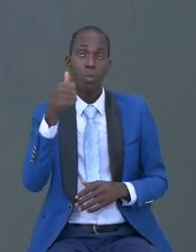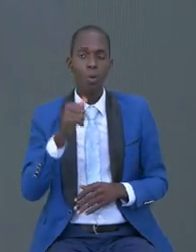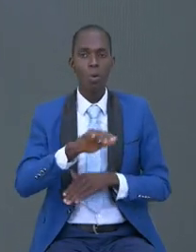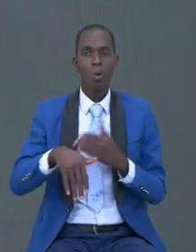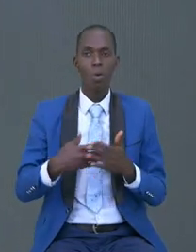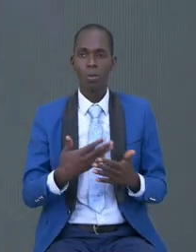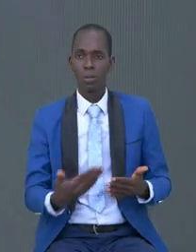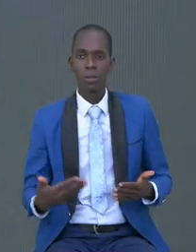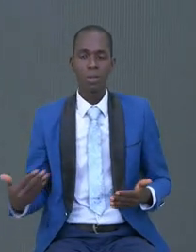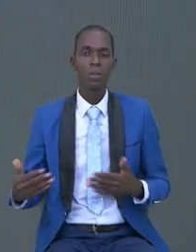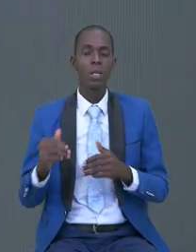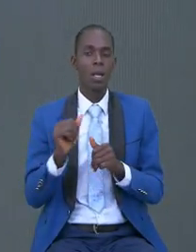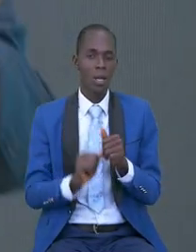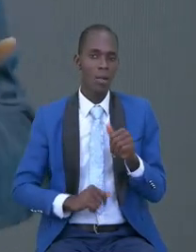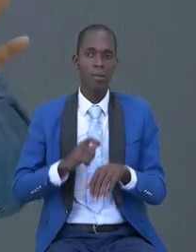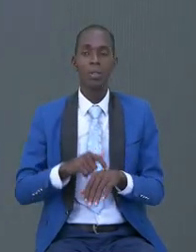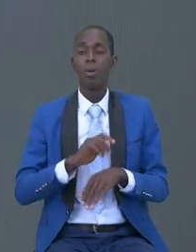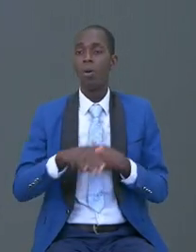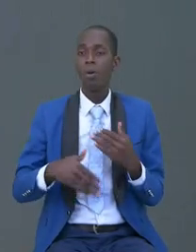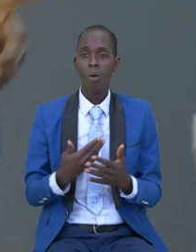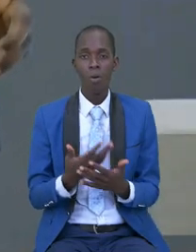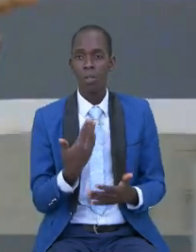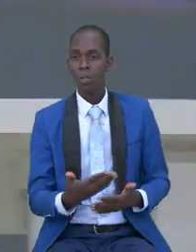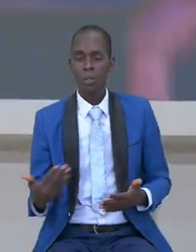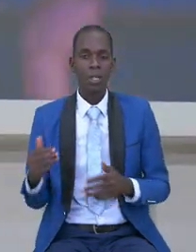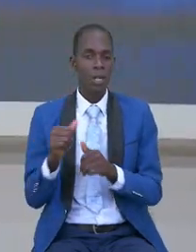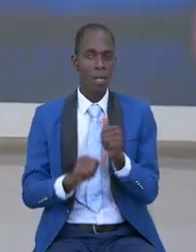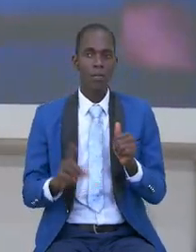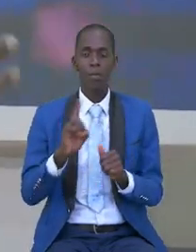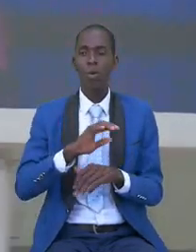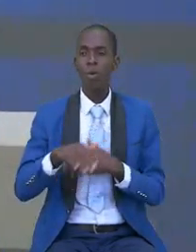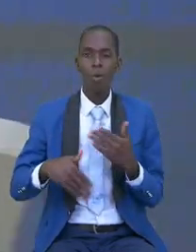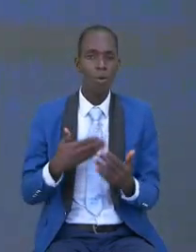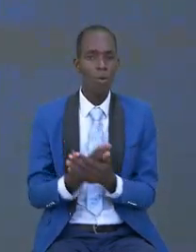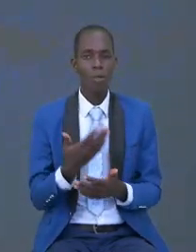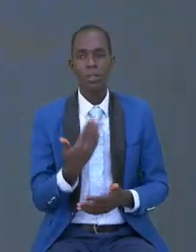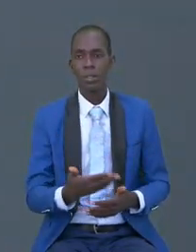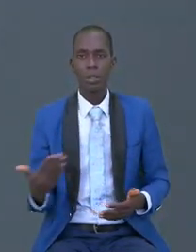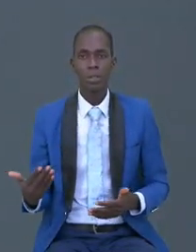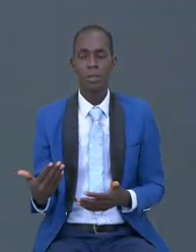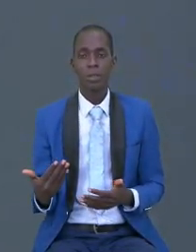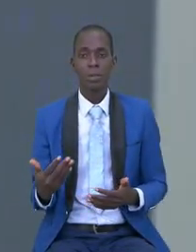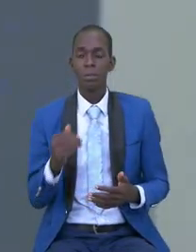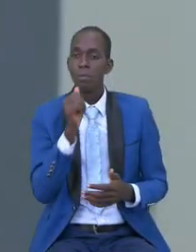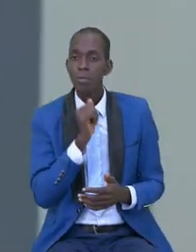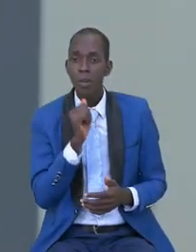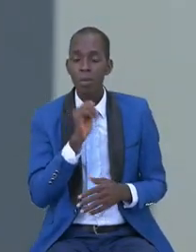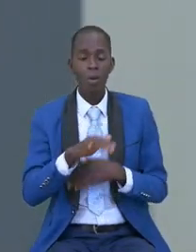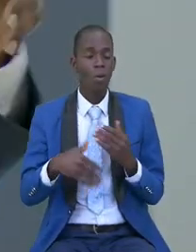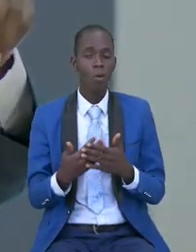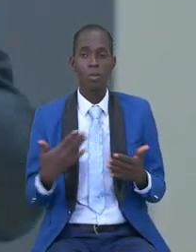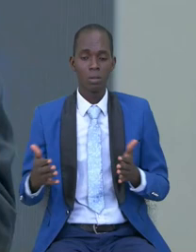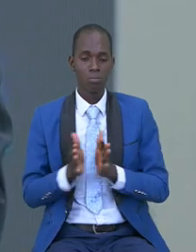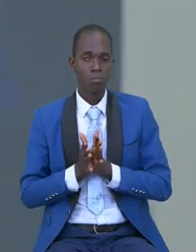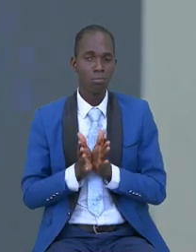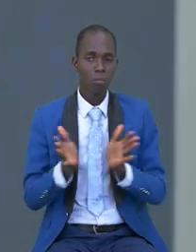all things every time, all things everywhere, all things private, all things public,